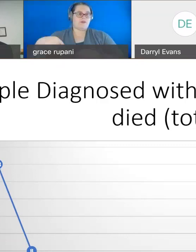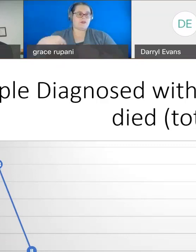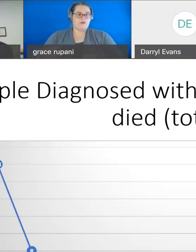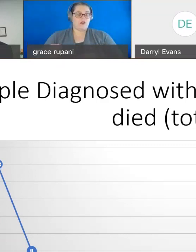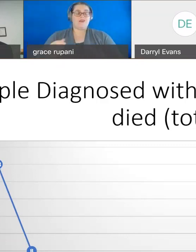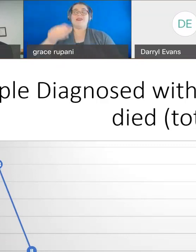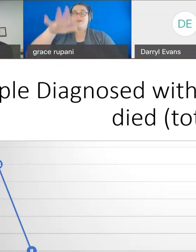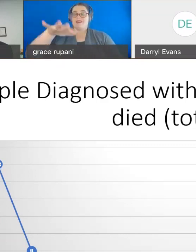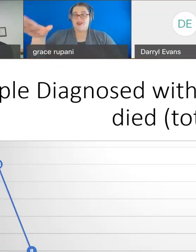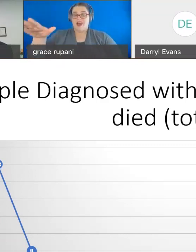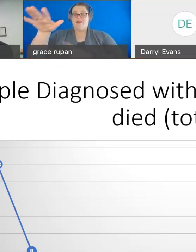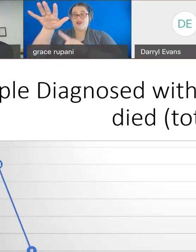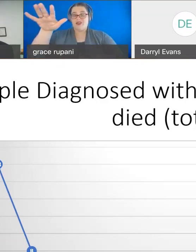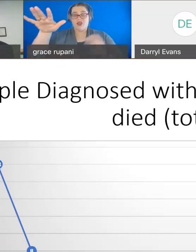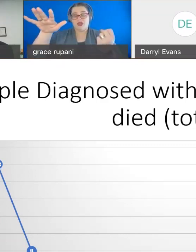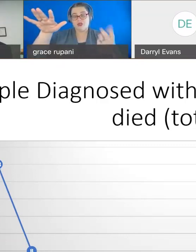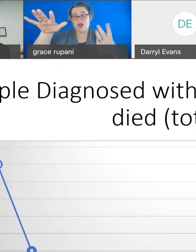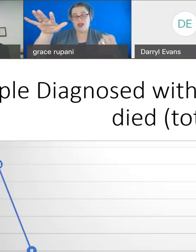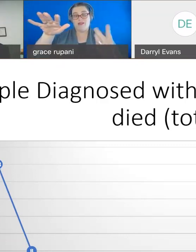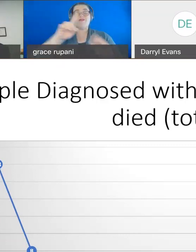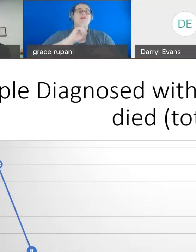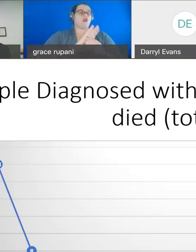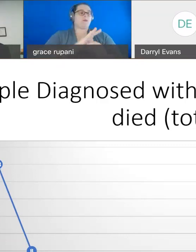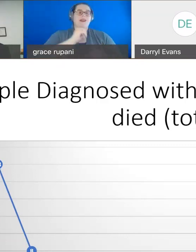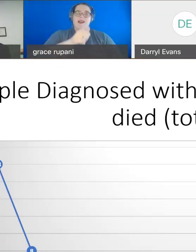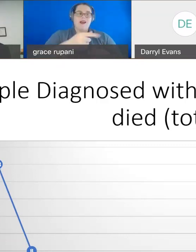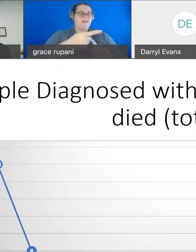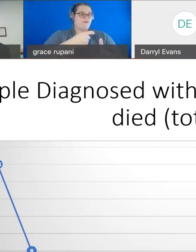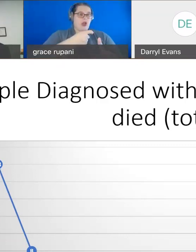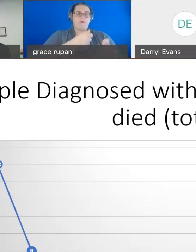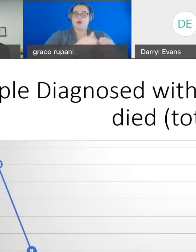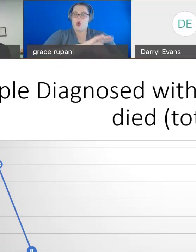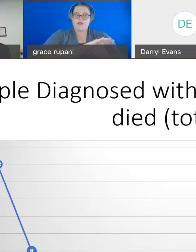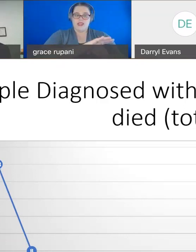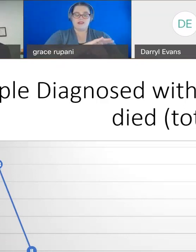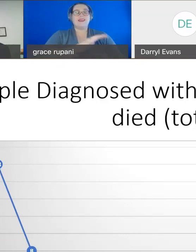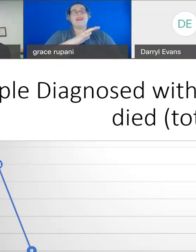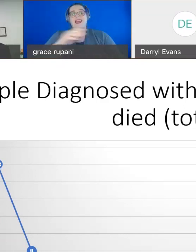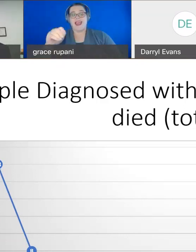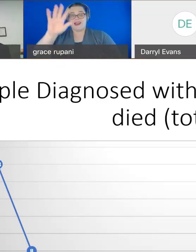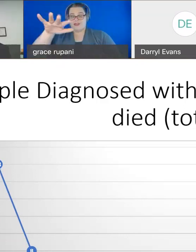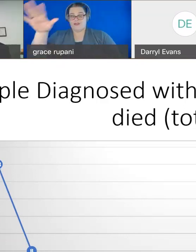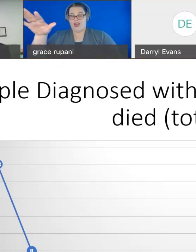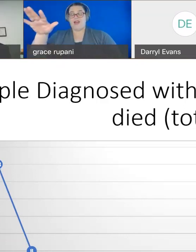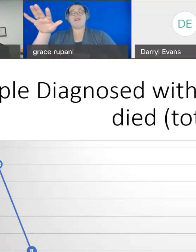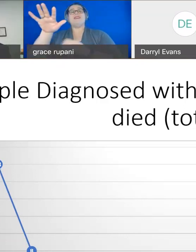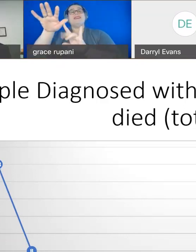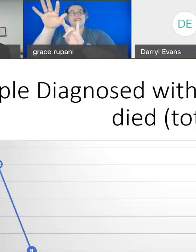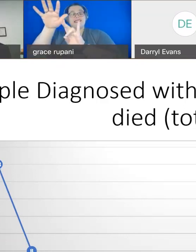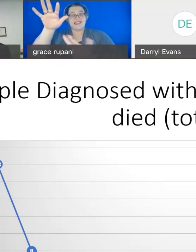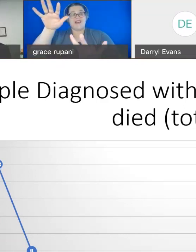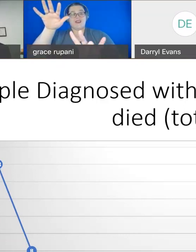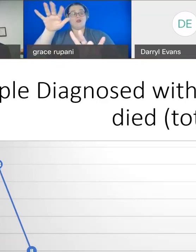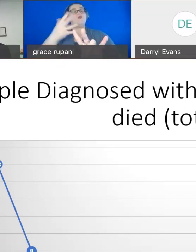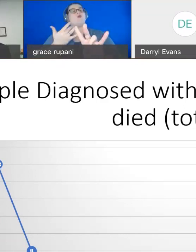not COVID related, and for 7 of them, we are still awaiting confirmation from the respective office of chief